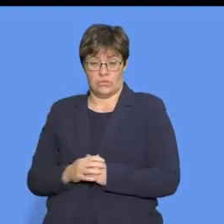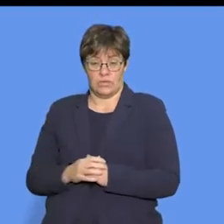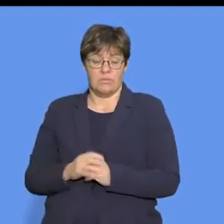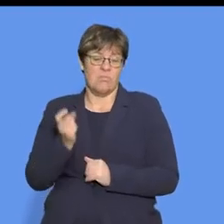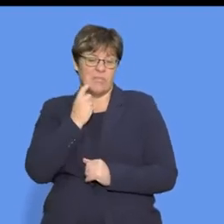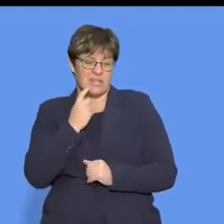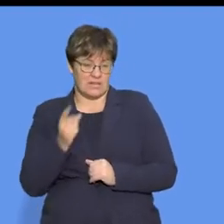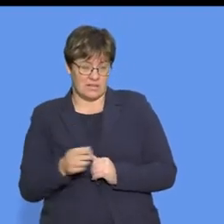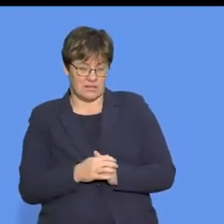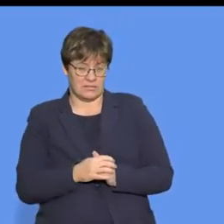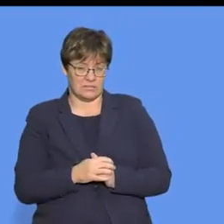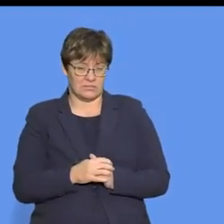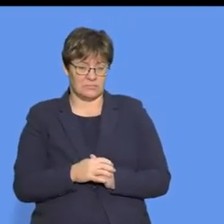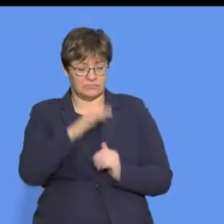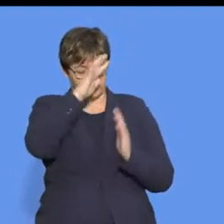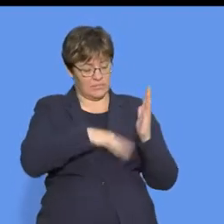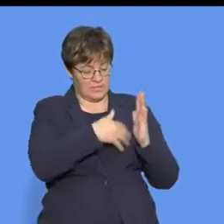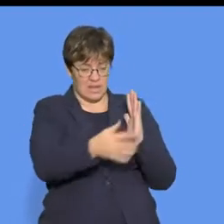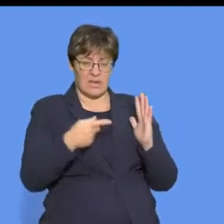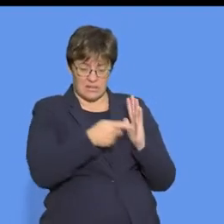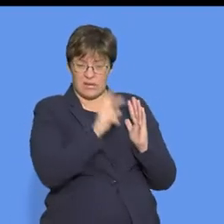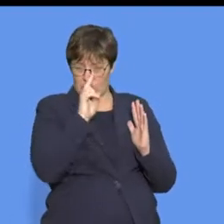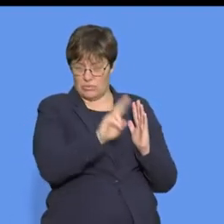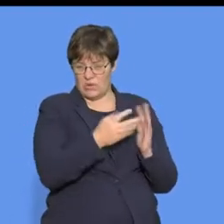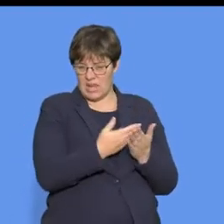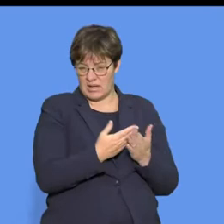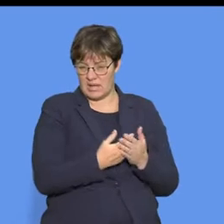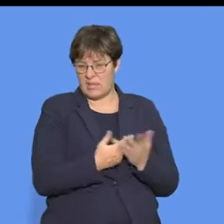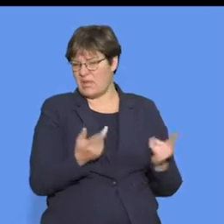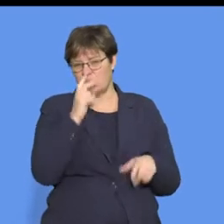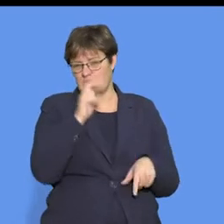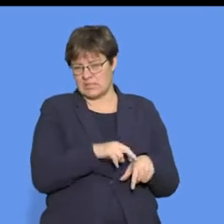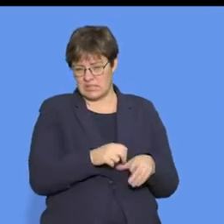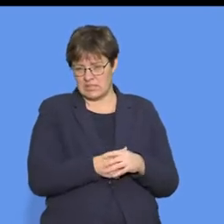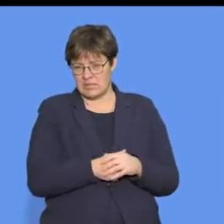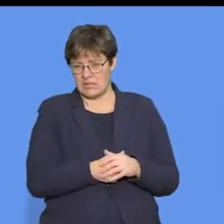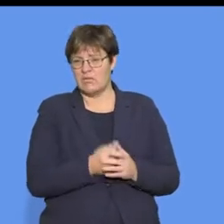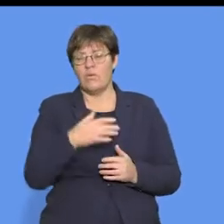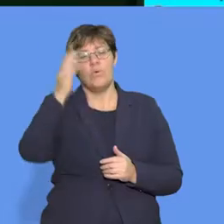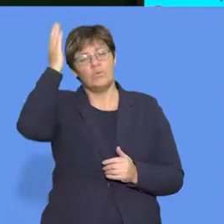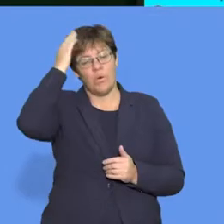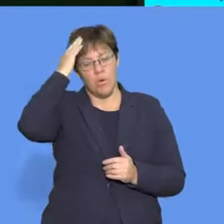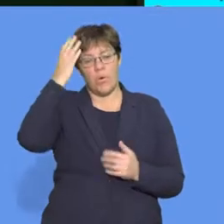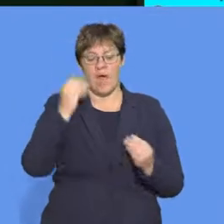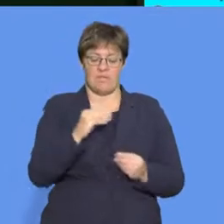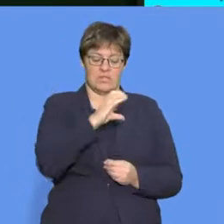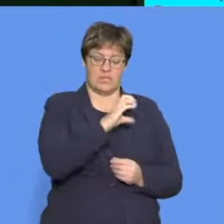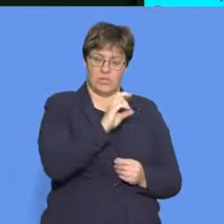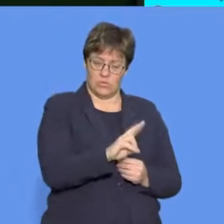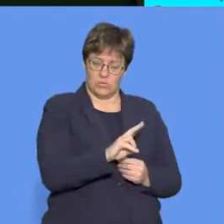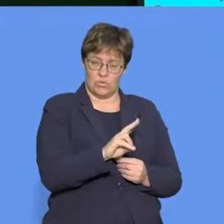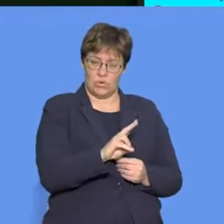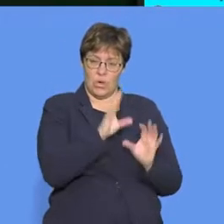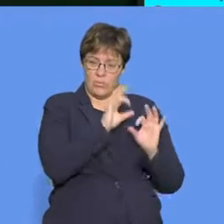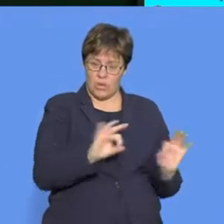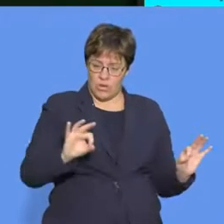metal. Now, you could go and look that up on the standard reduction potentials, but it's not necessary. You know that you've got